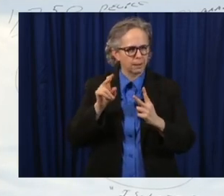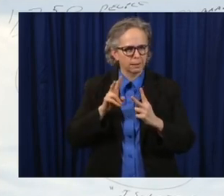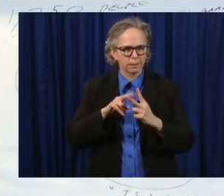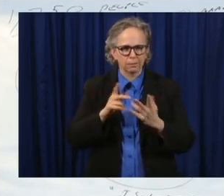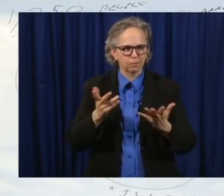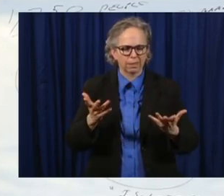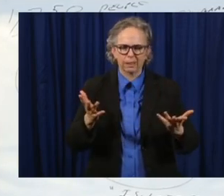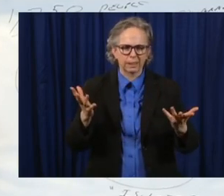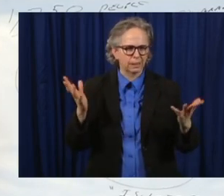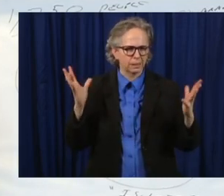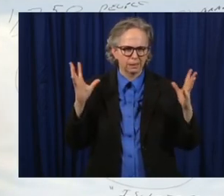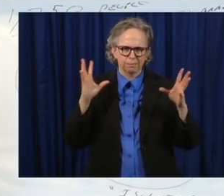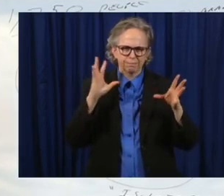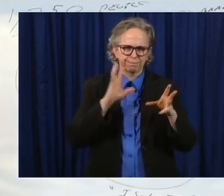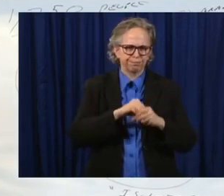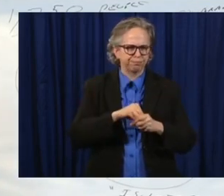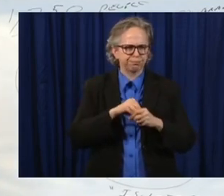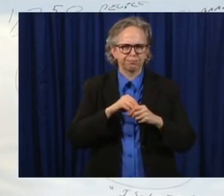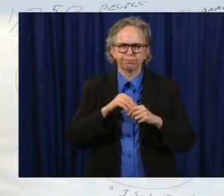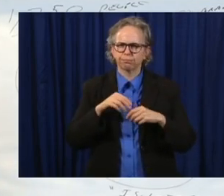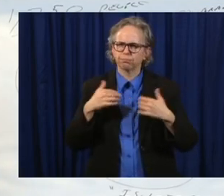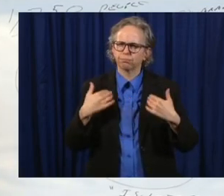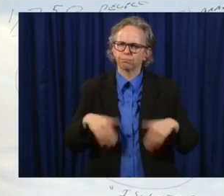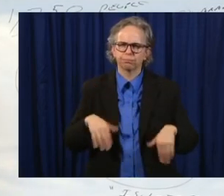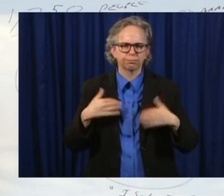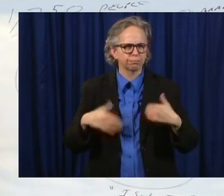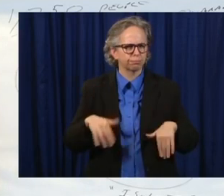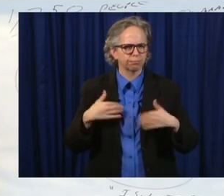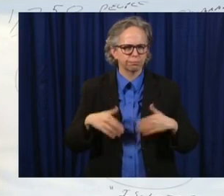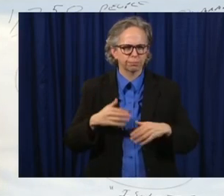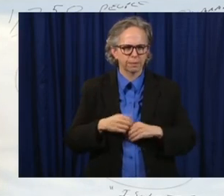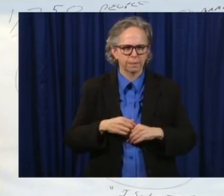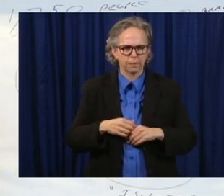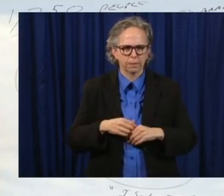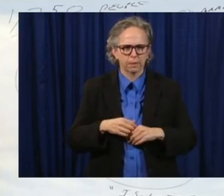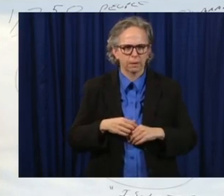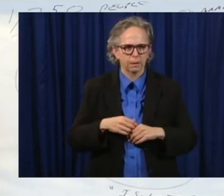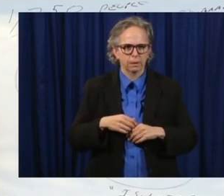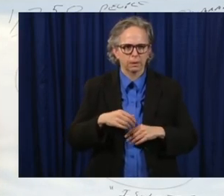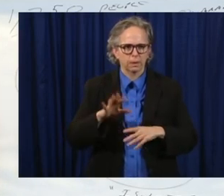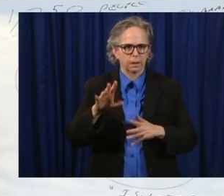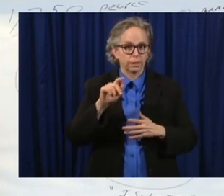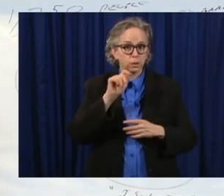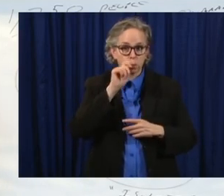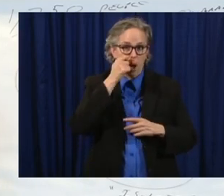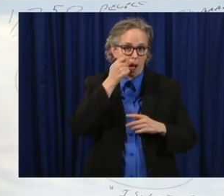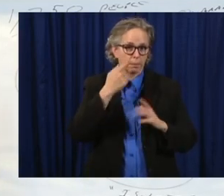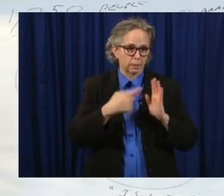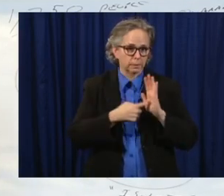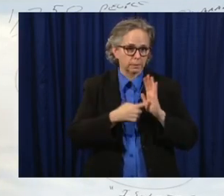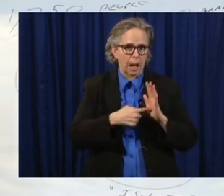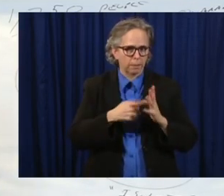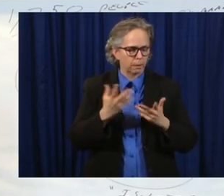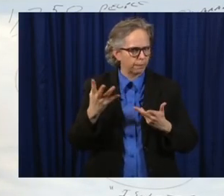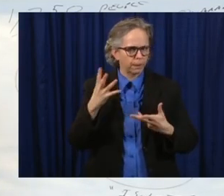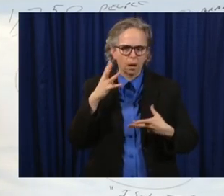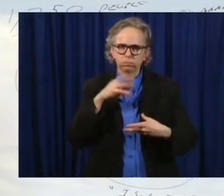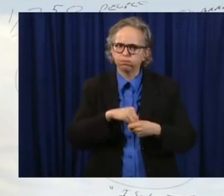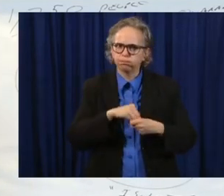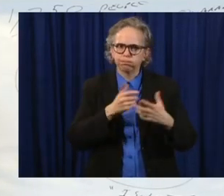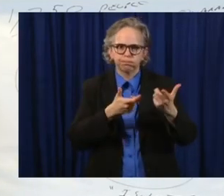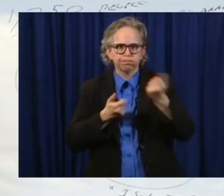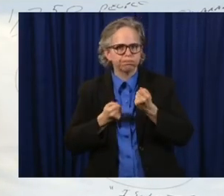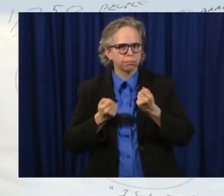involved when you look at what we're doing in regard to the swabs. So it's kind